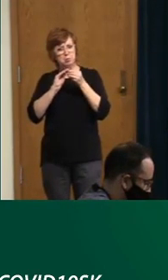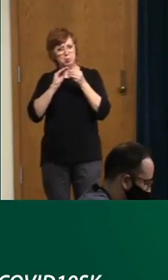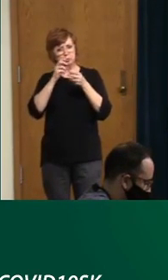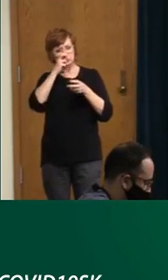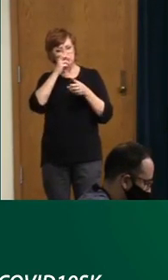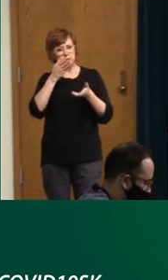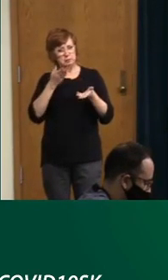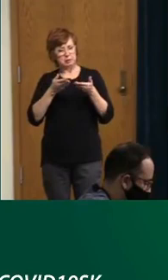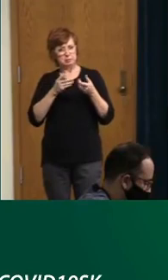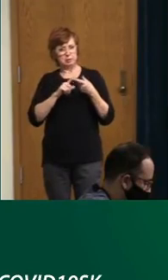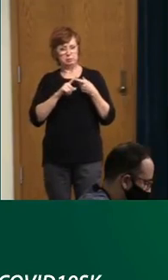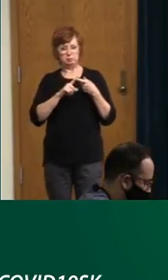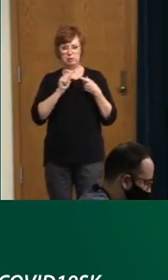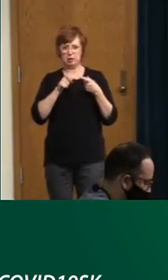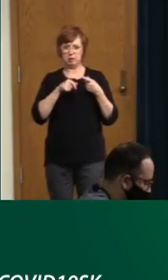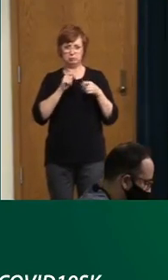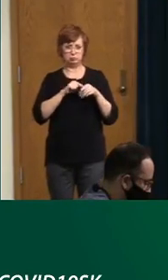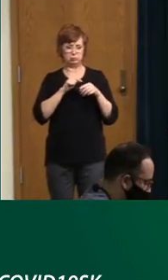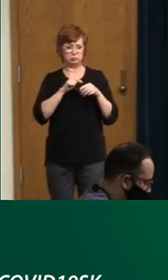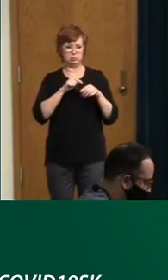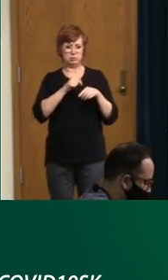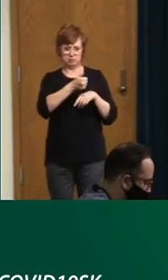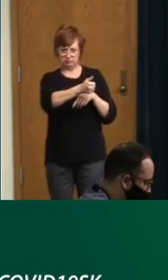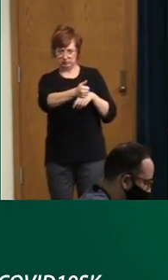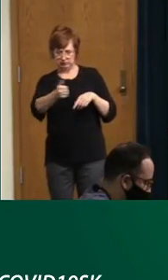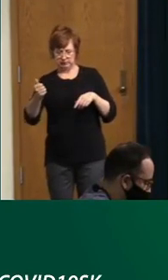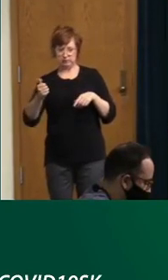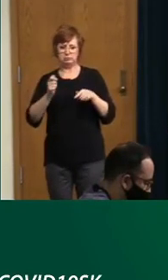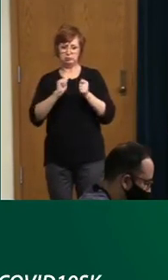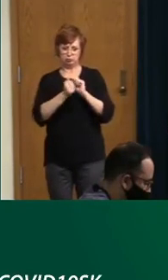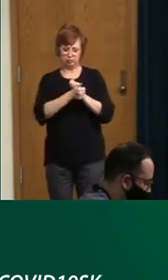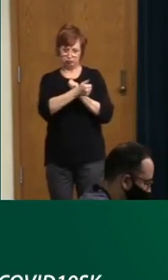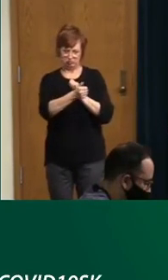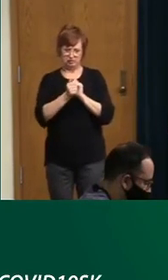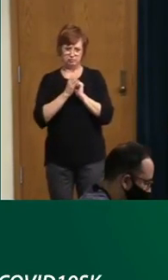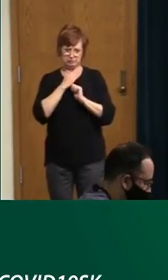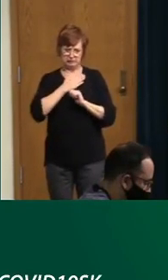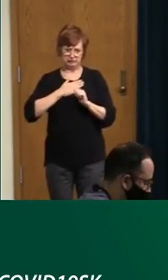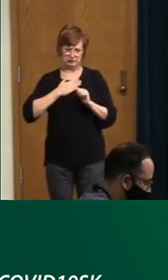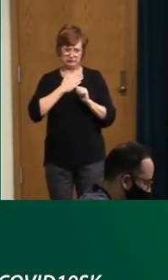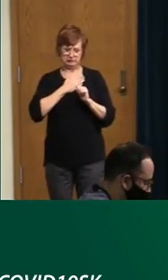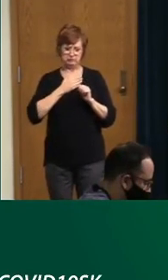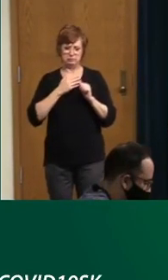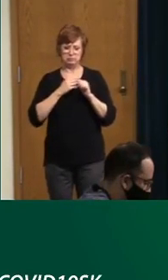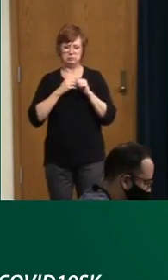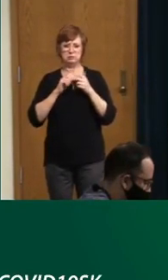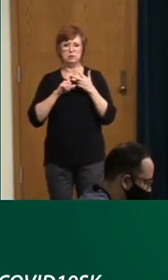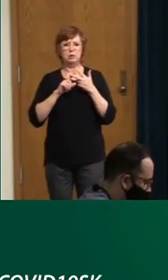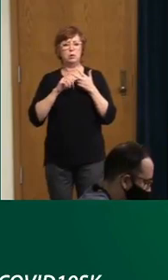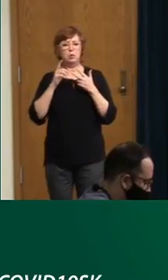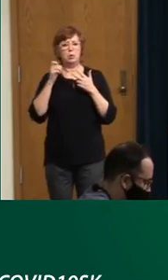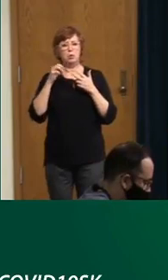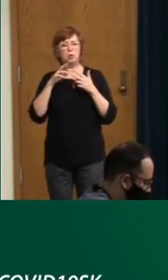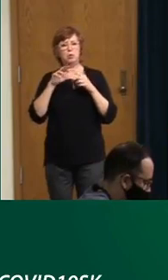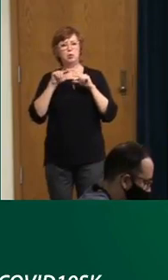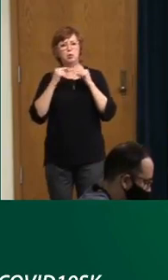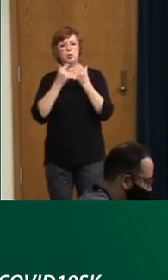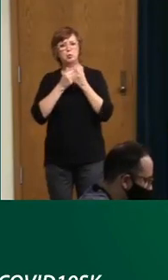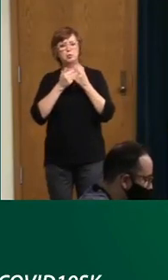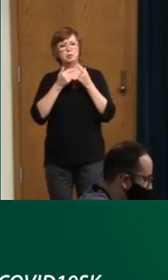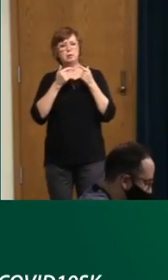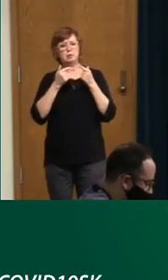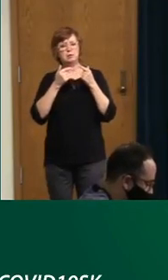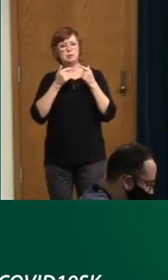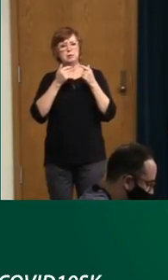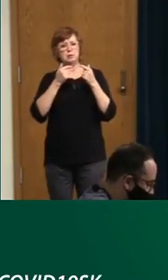enhances safety and reduces transmission risk, like for group activities, going 3 meters away, not stopping them entirely,